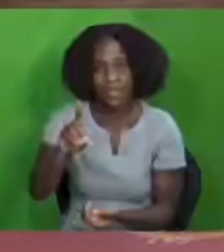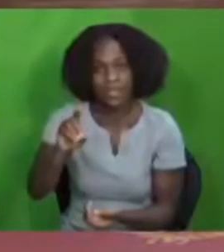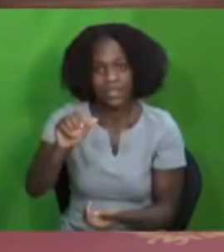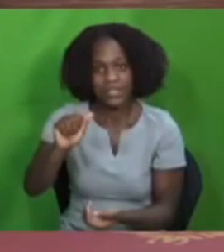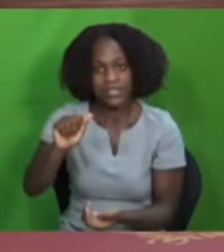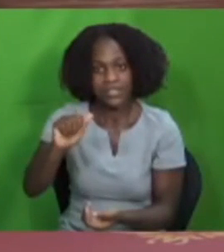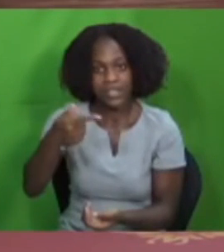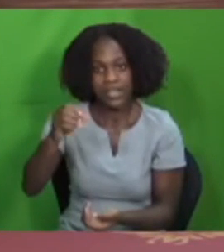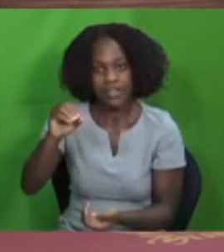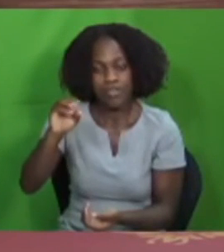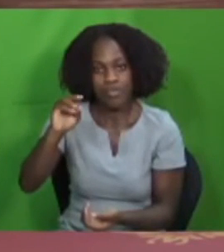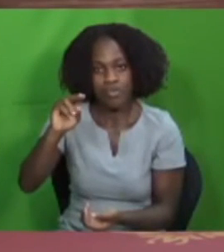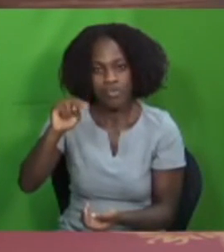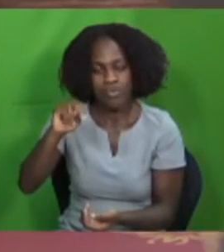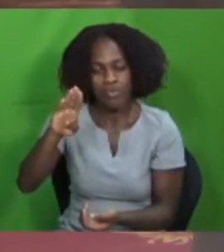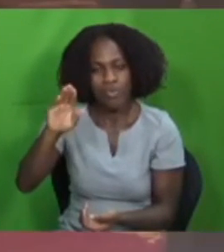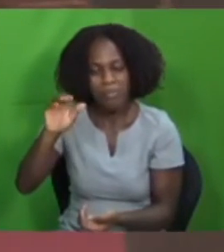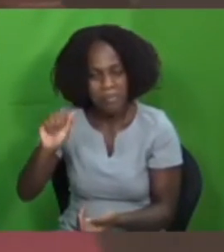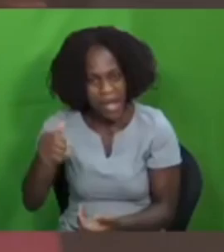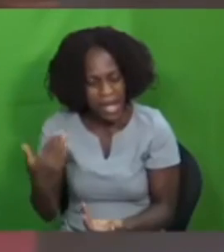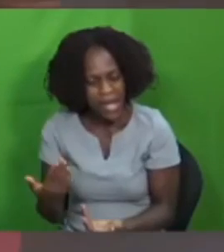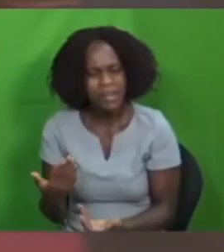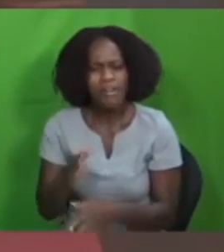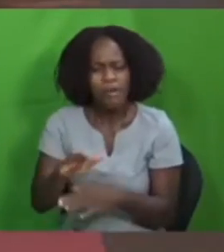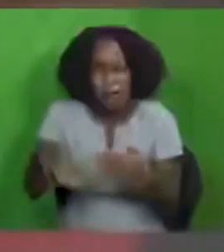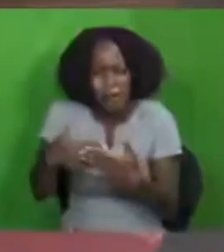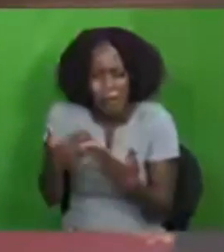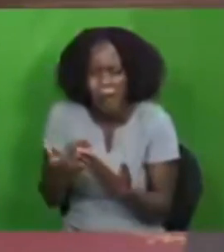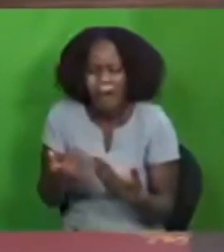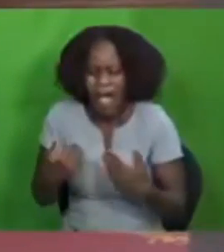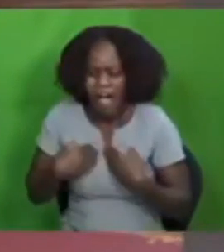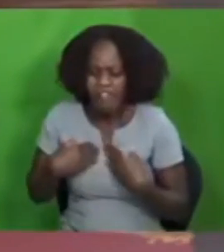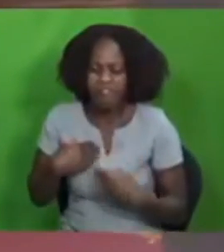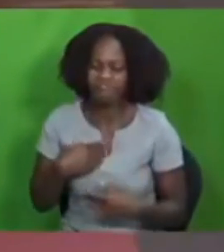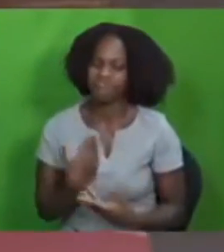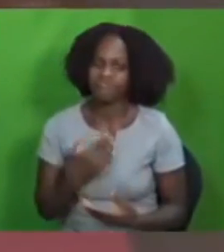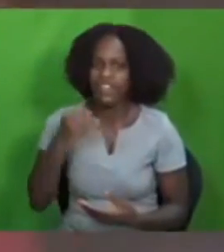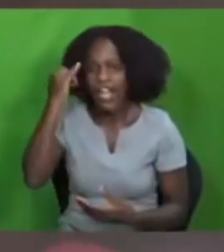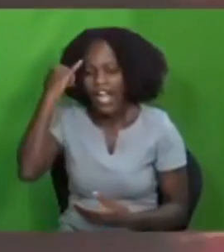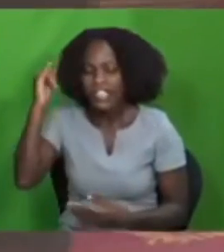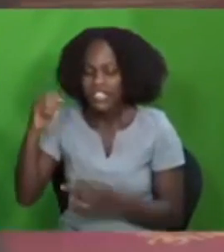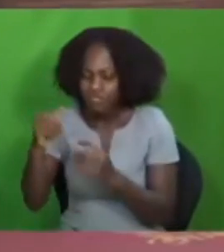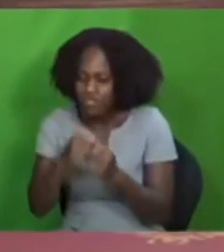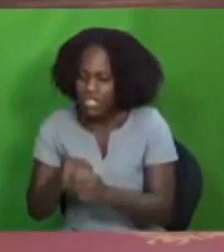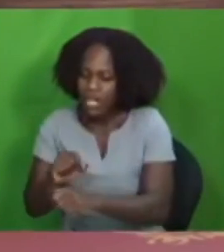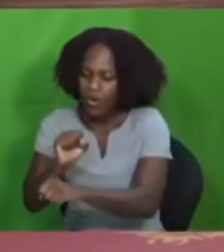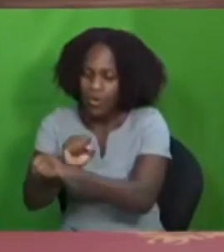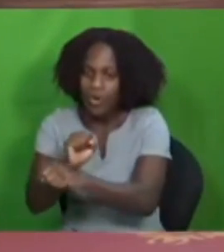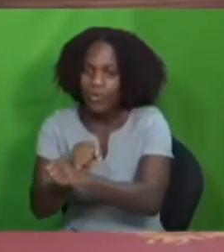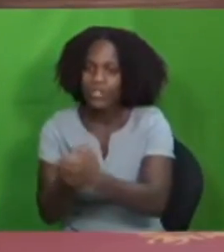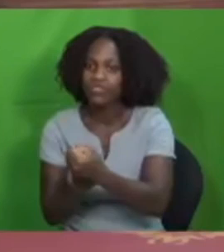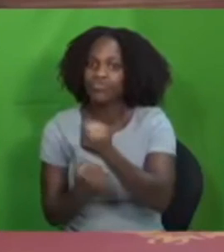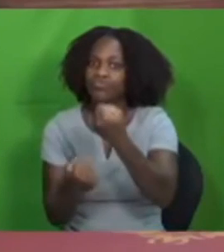Duduowo. It is the spirit, the culture of working together to resolve basic challenges around